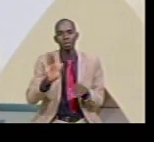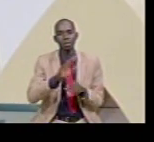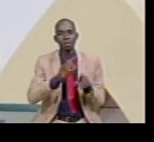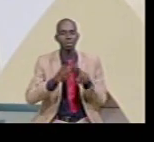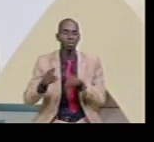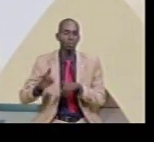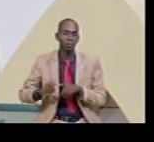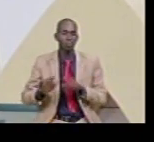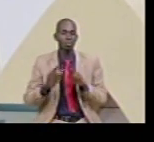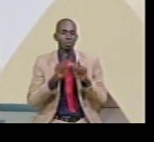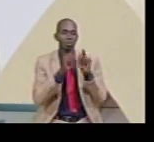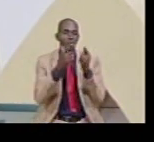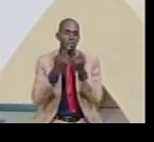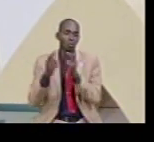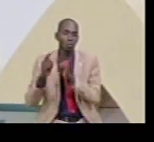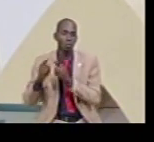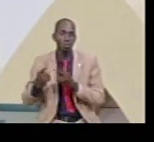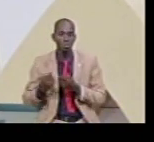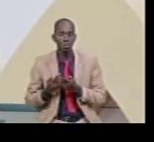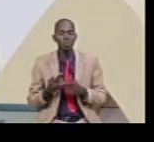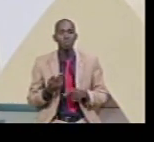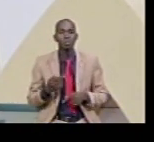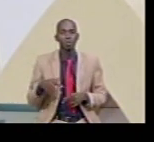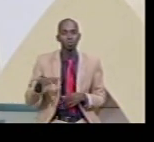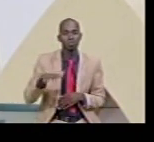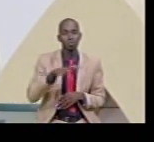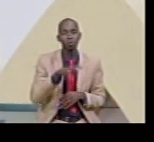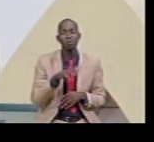of those who are coming here to